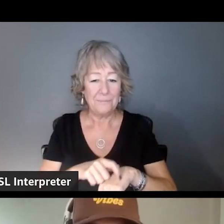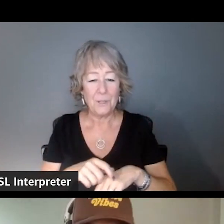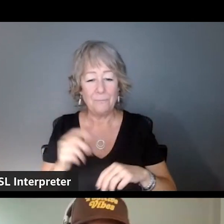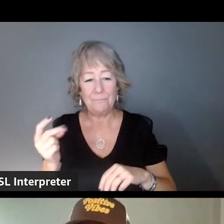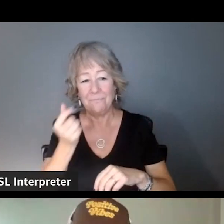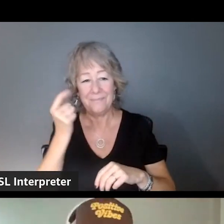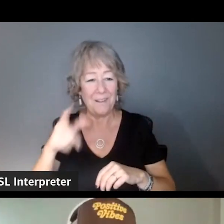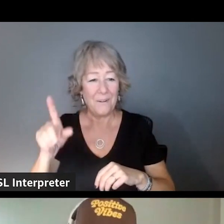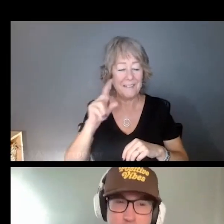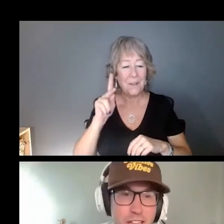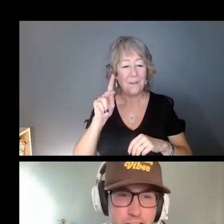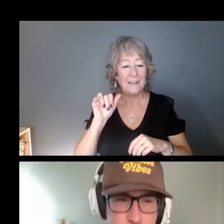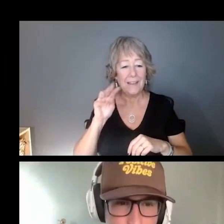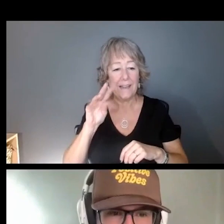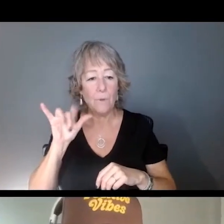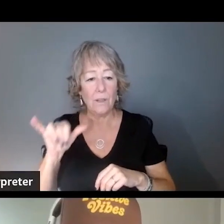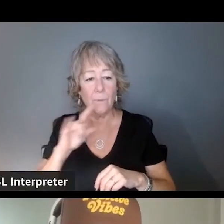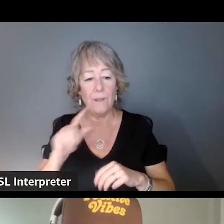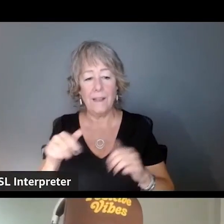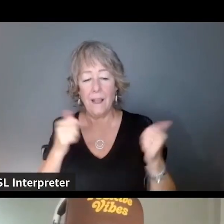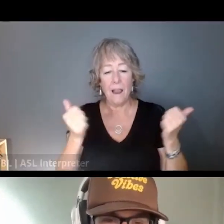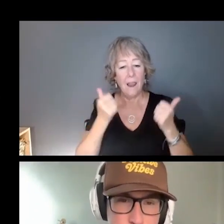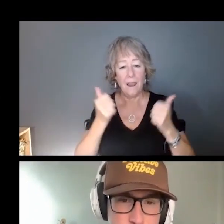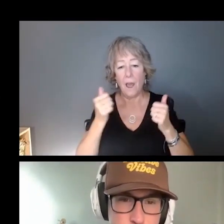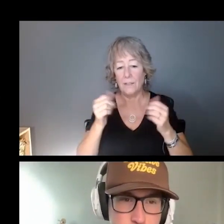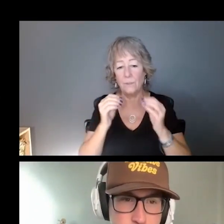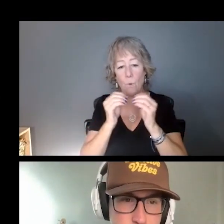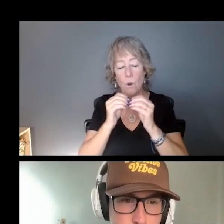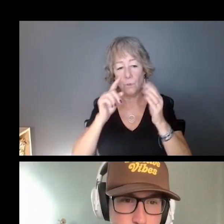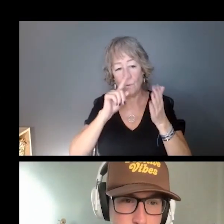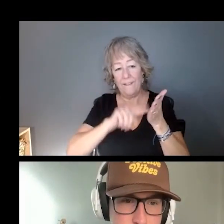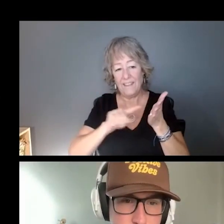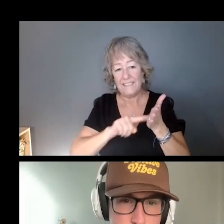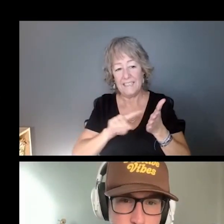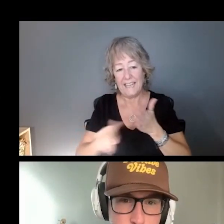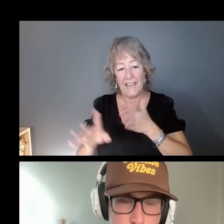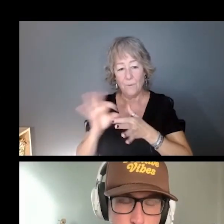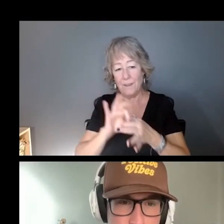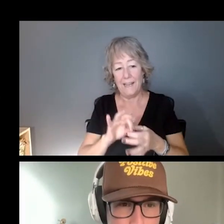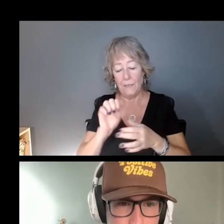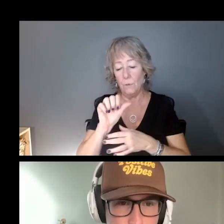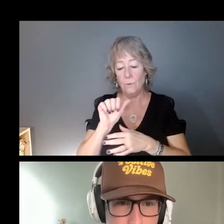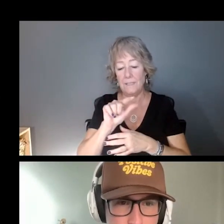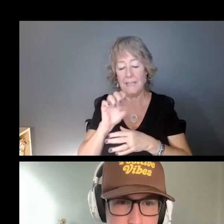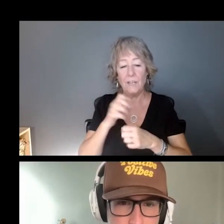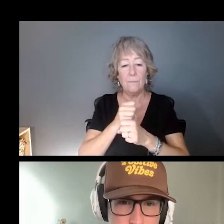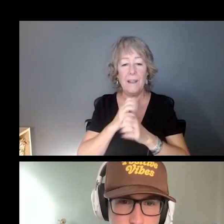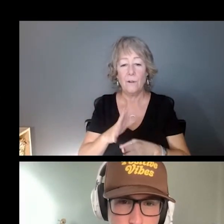Kimberly. Lots to go investigate when it comes to SageMaker. But thank